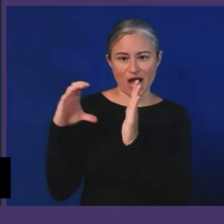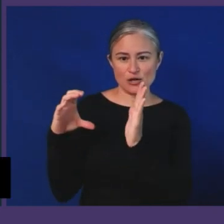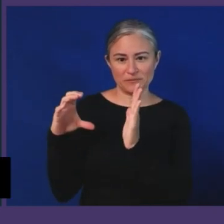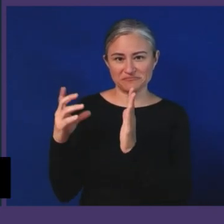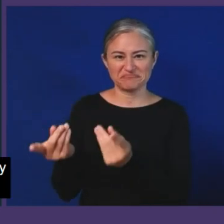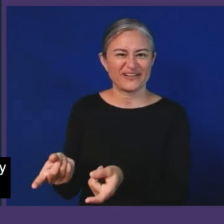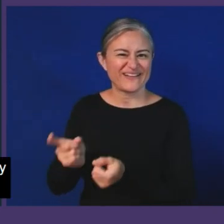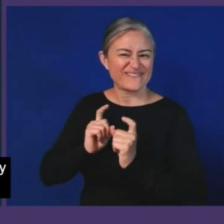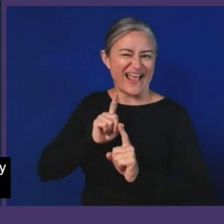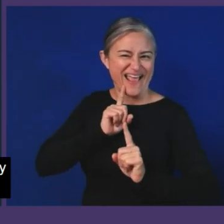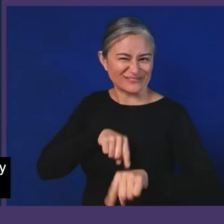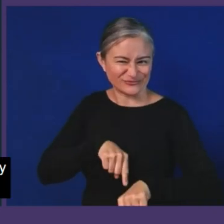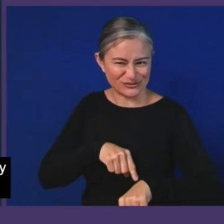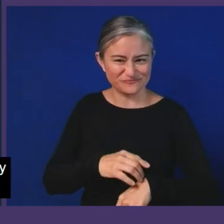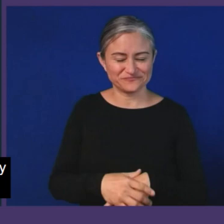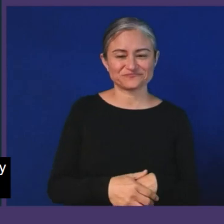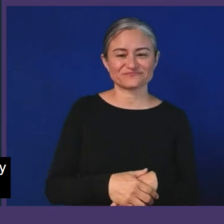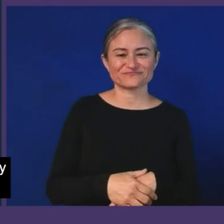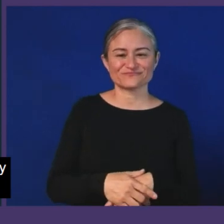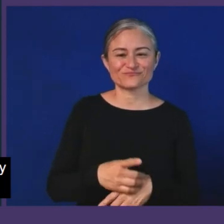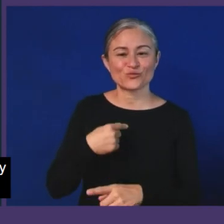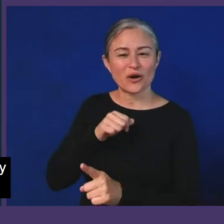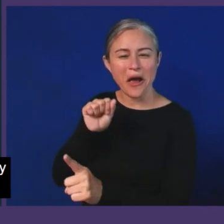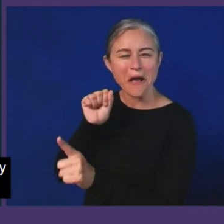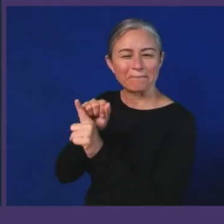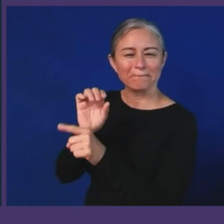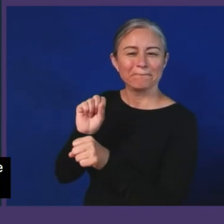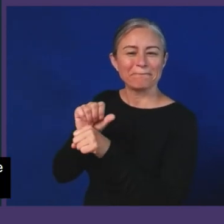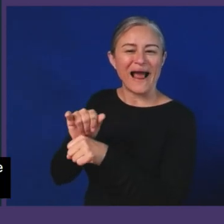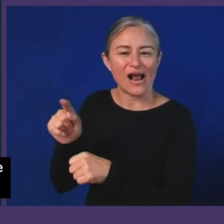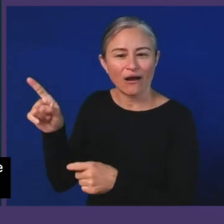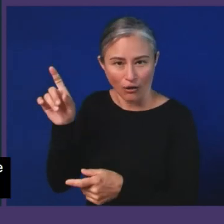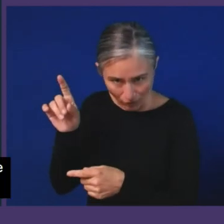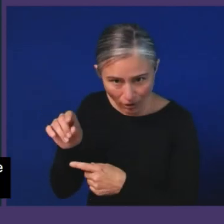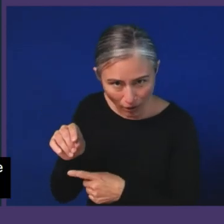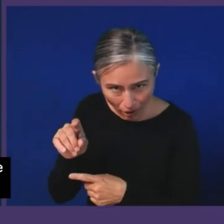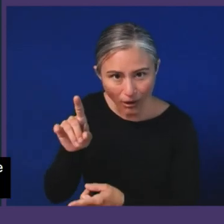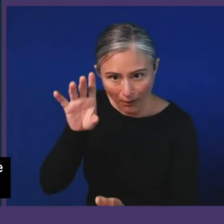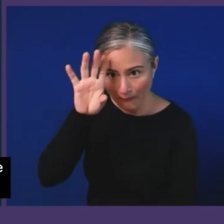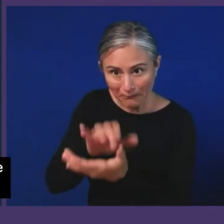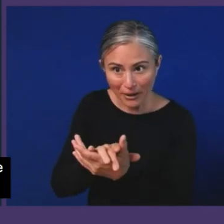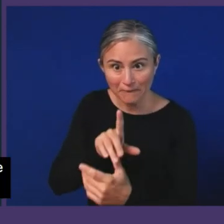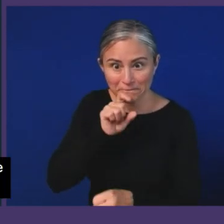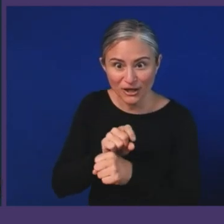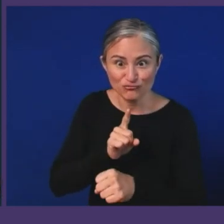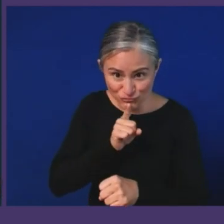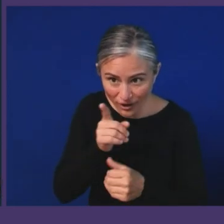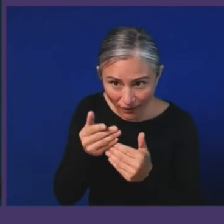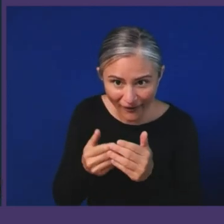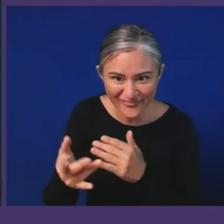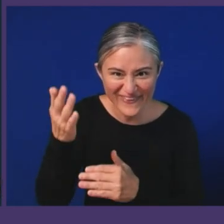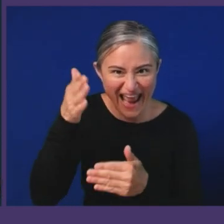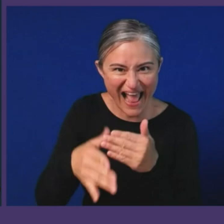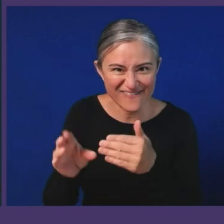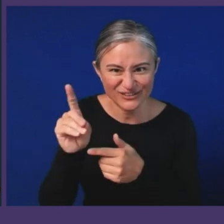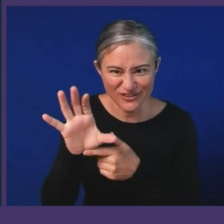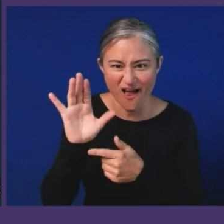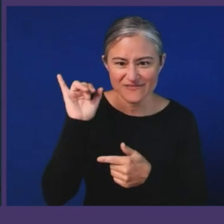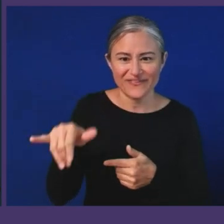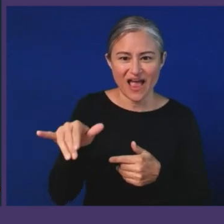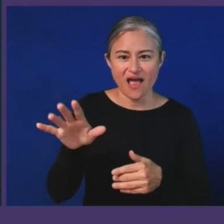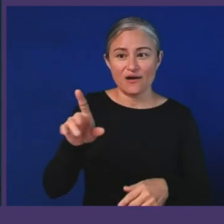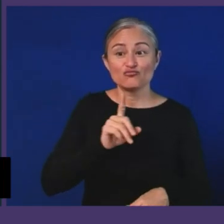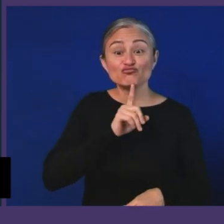that it's sort of imitating a document and getting it to perform a task. And so this kicked off, I think, the era of, I would say, prompting